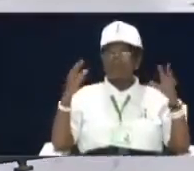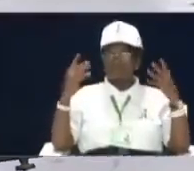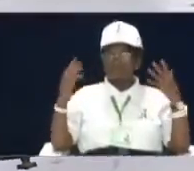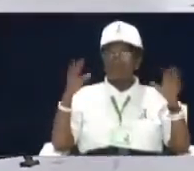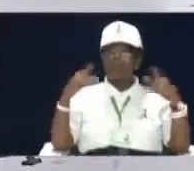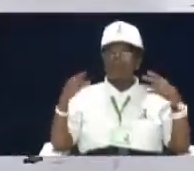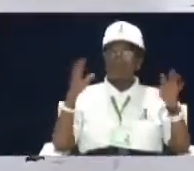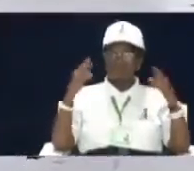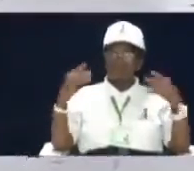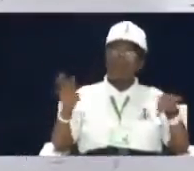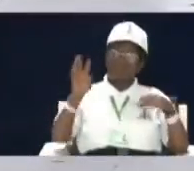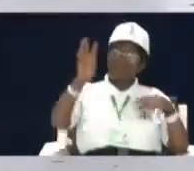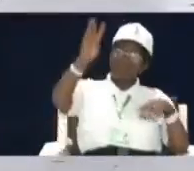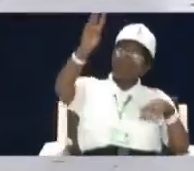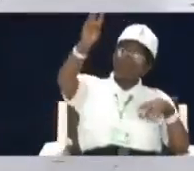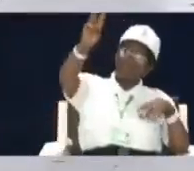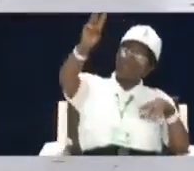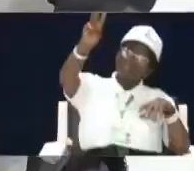6.